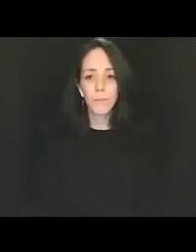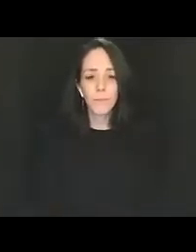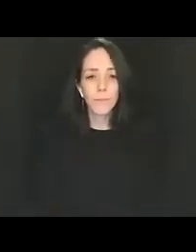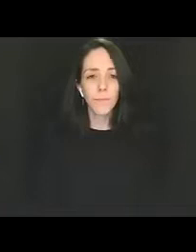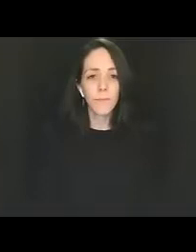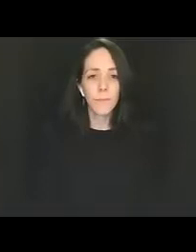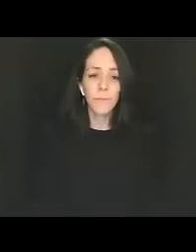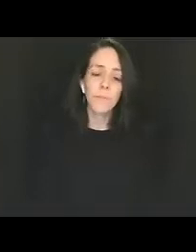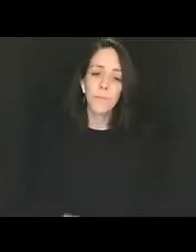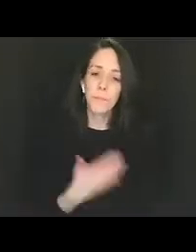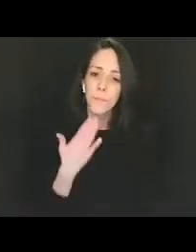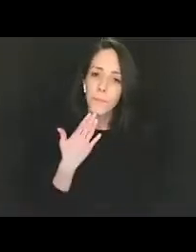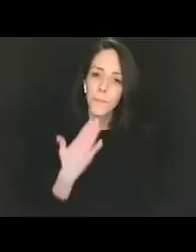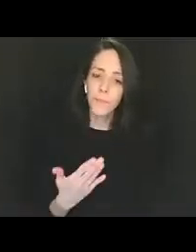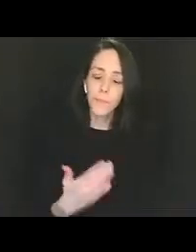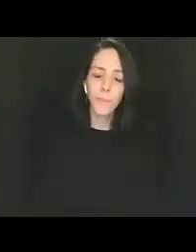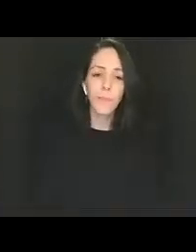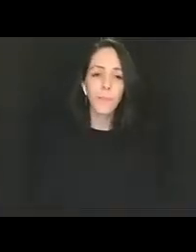Thank you.